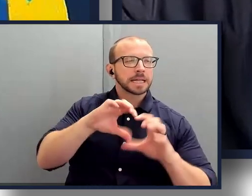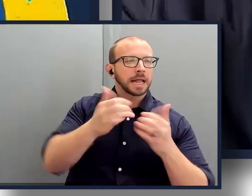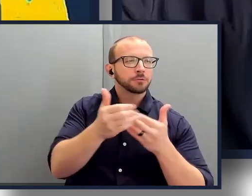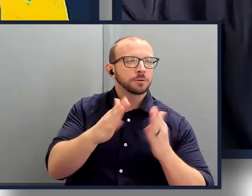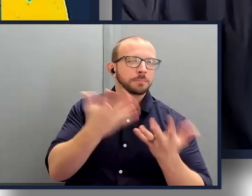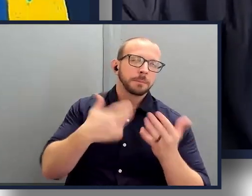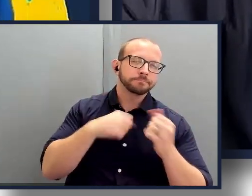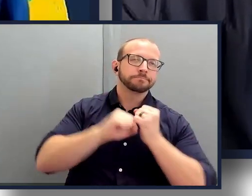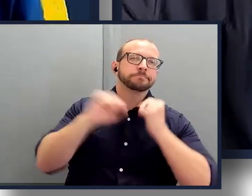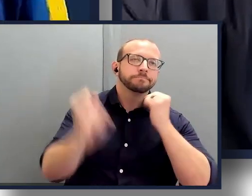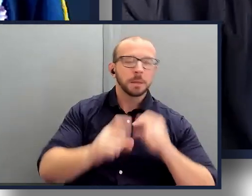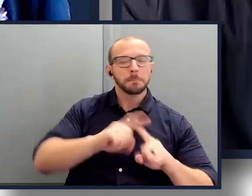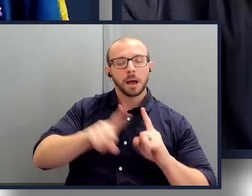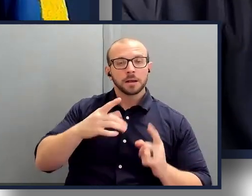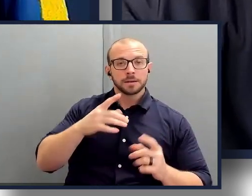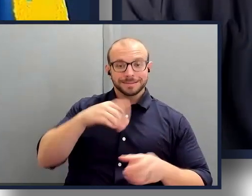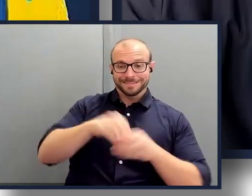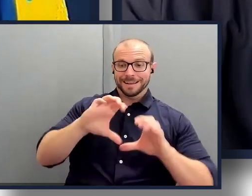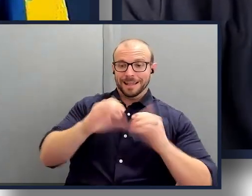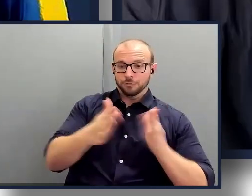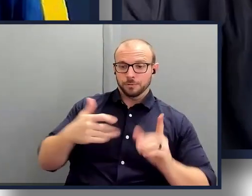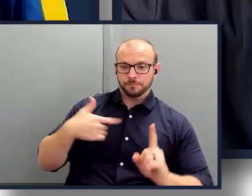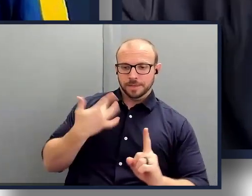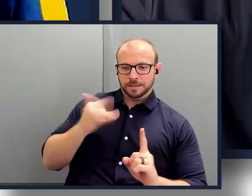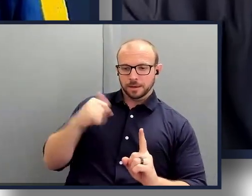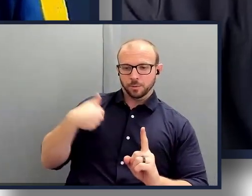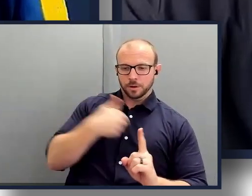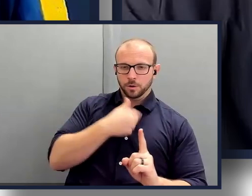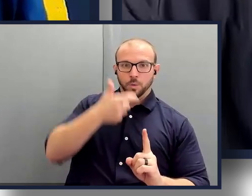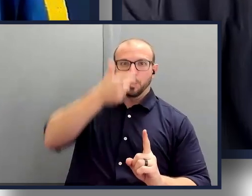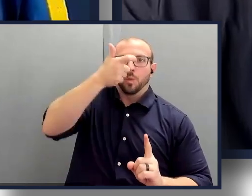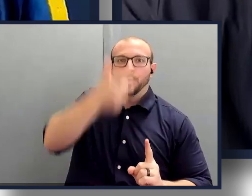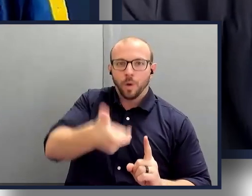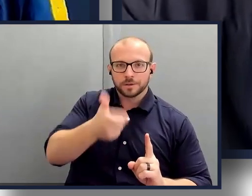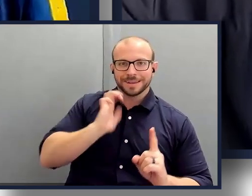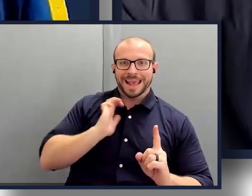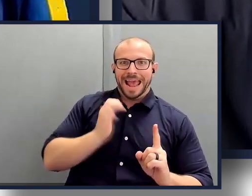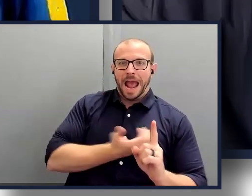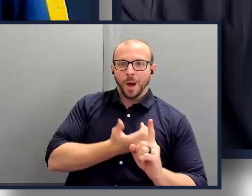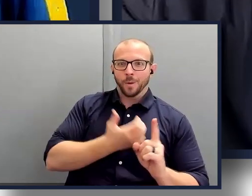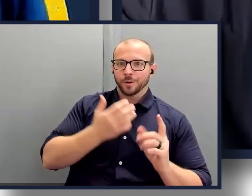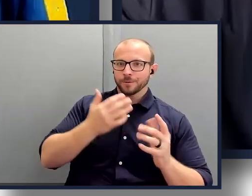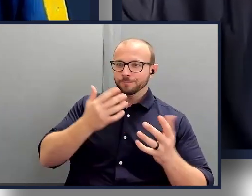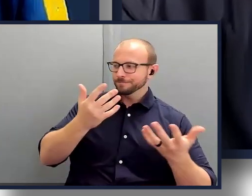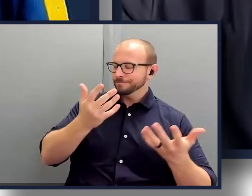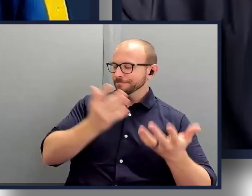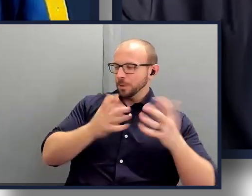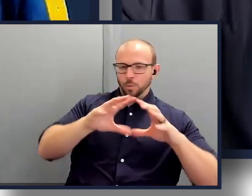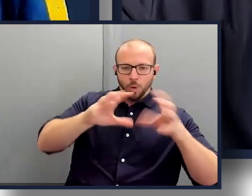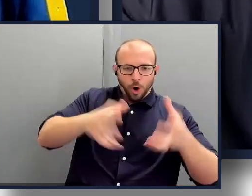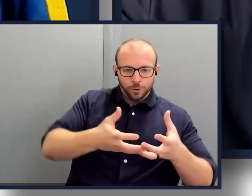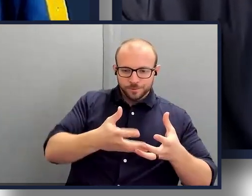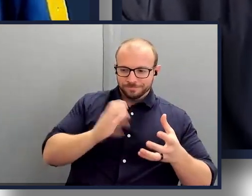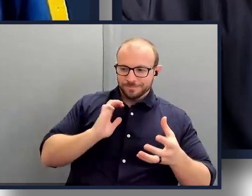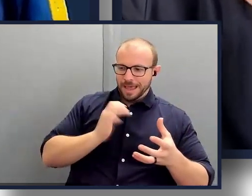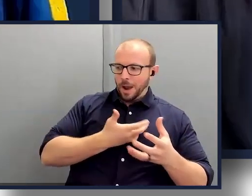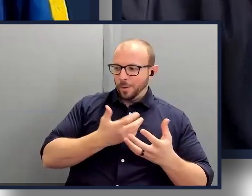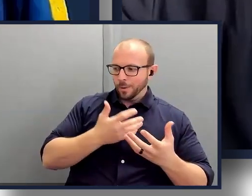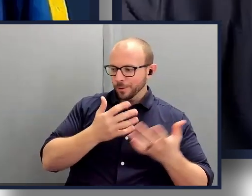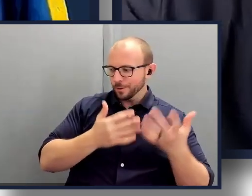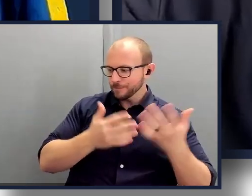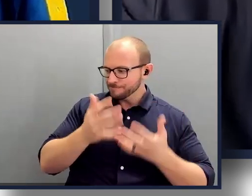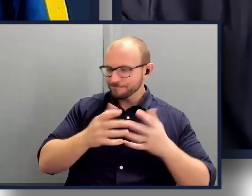almost feels like we're watching the decline of a civilization, right? We are getting